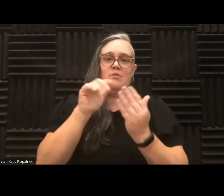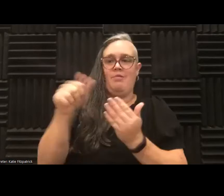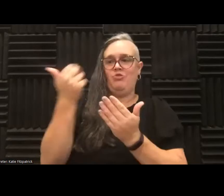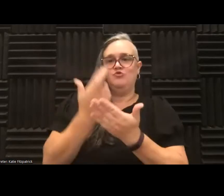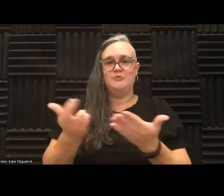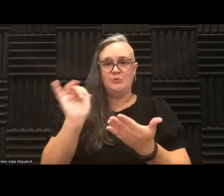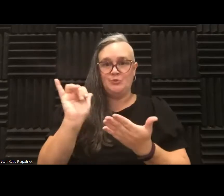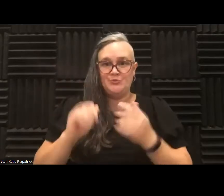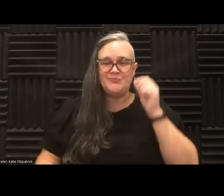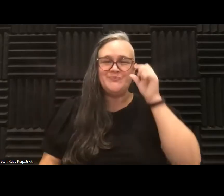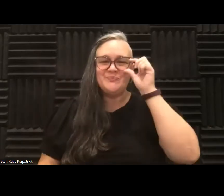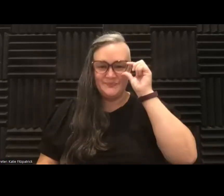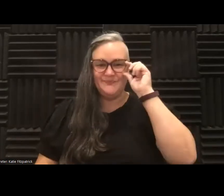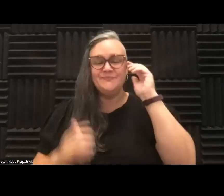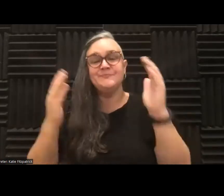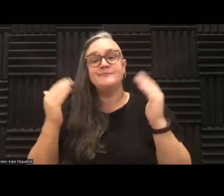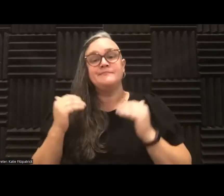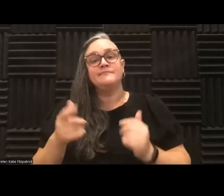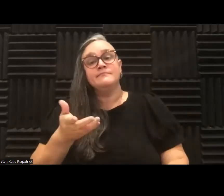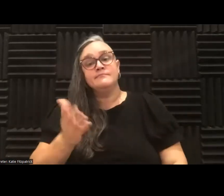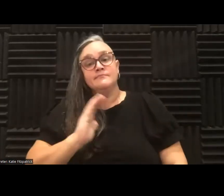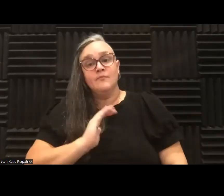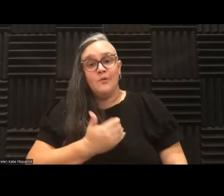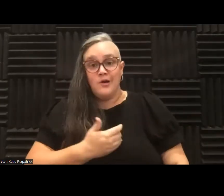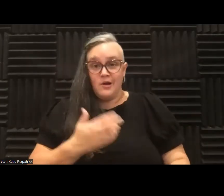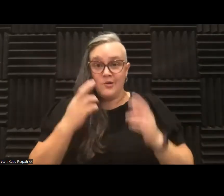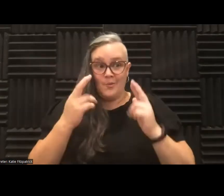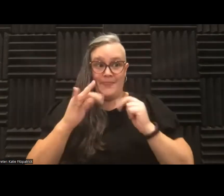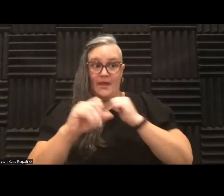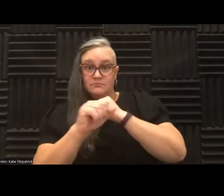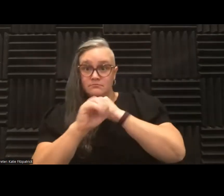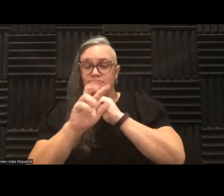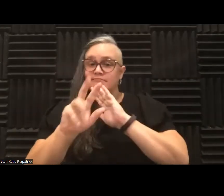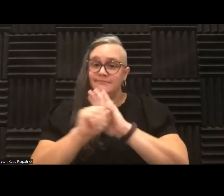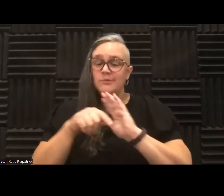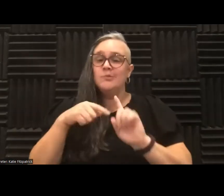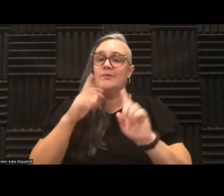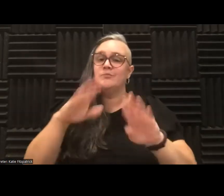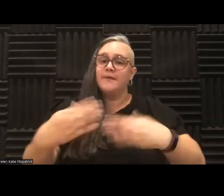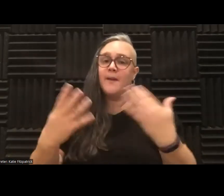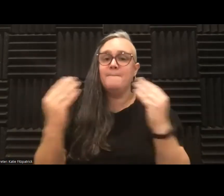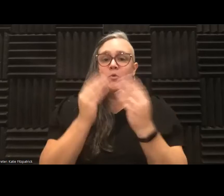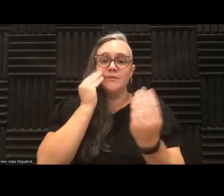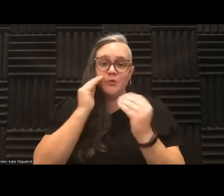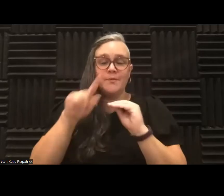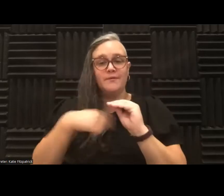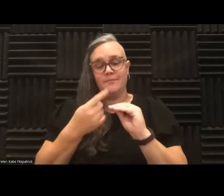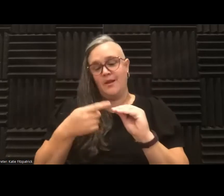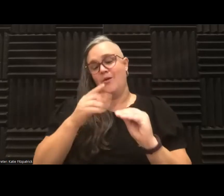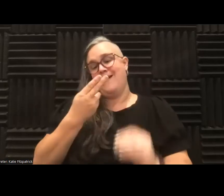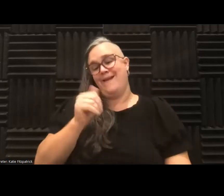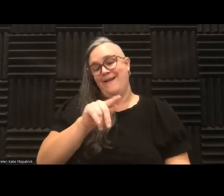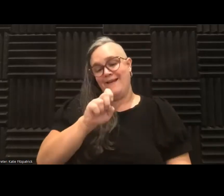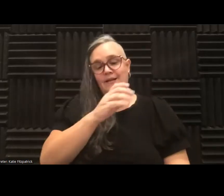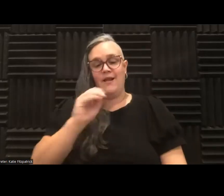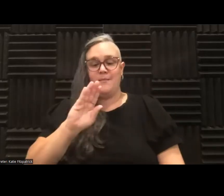It is our hope that the campaign will provide you with information pertaining to hate and bias prevention that